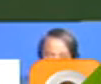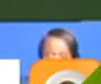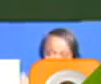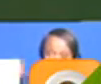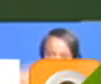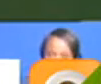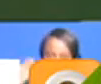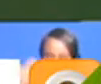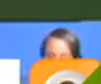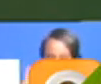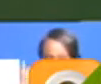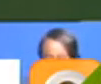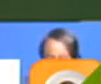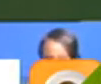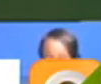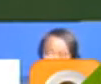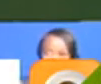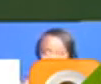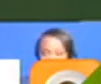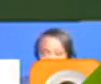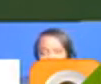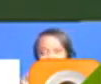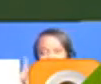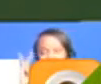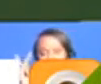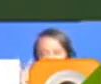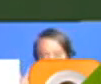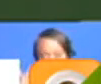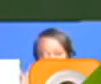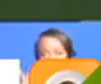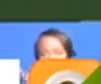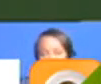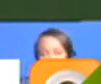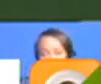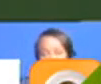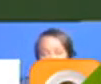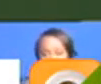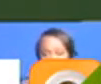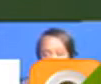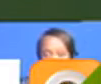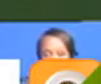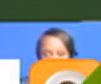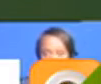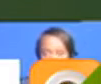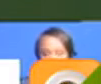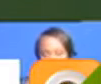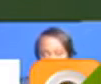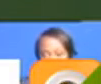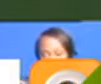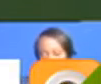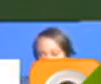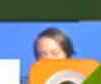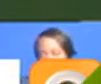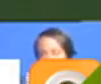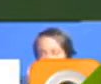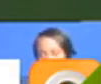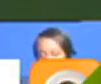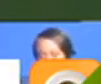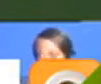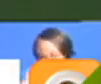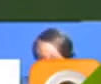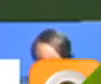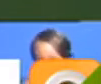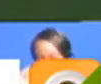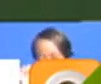basis, the people of Kenya, through their representatives in parliament, can ask questions, can